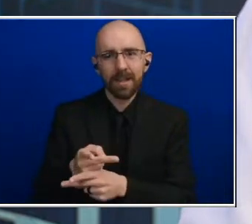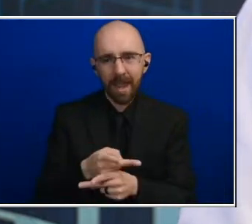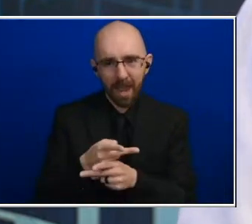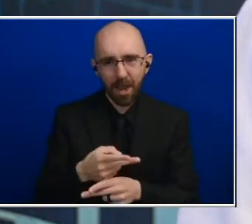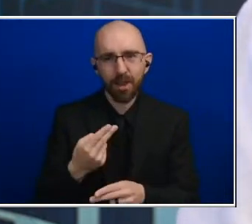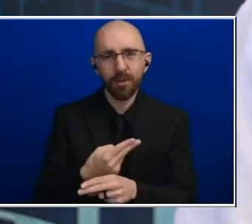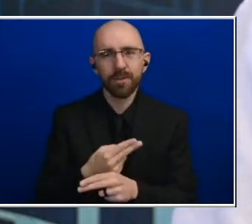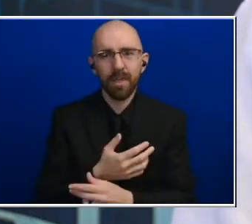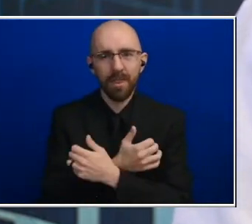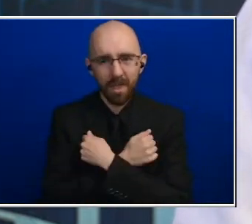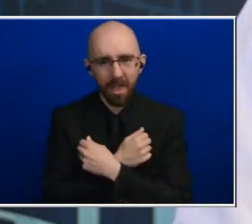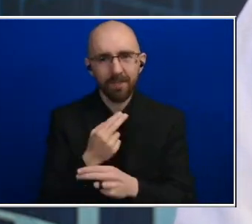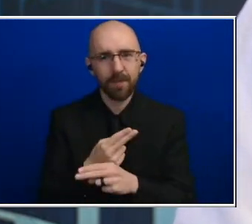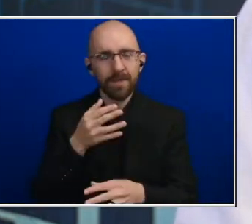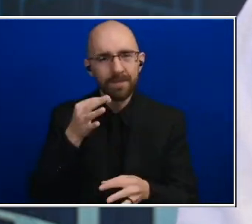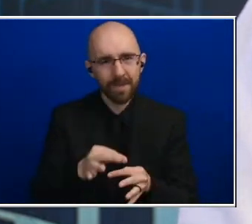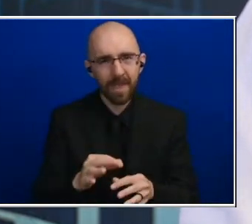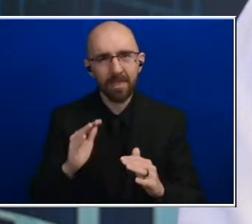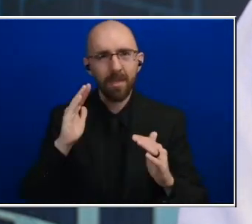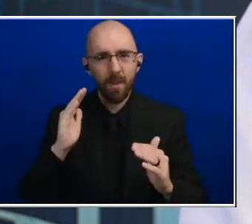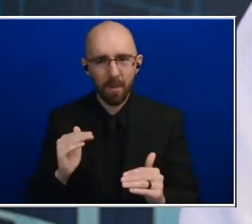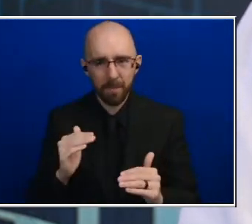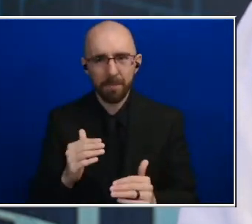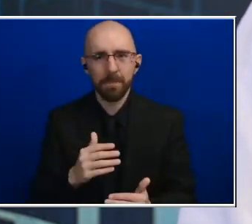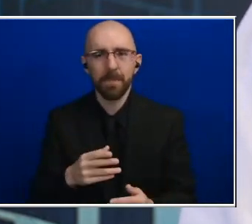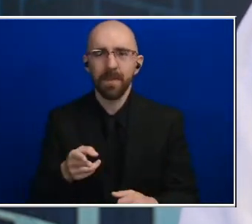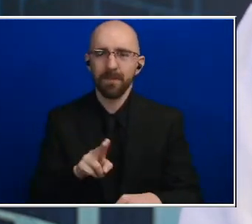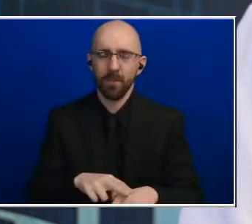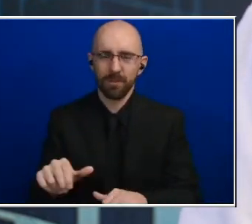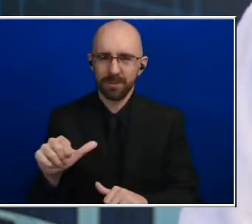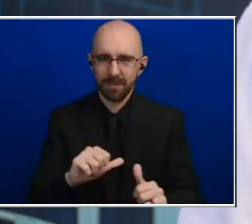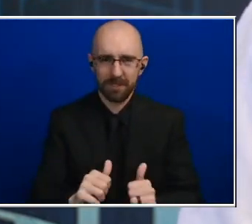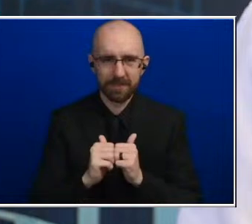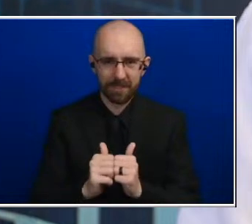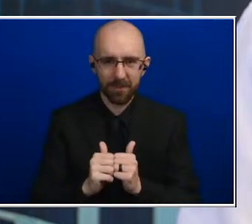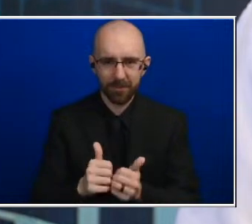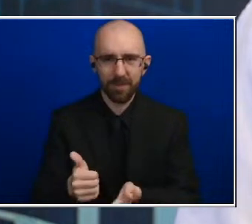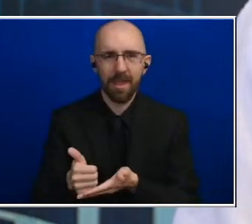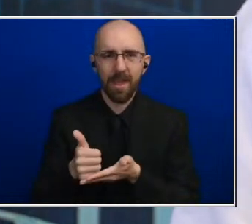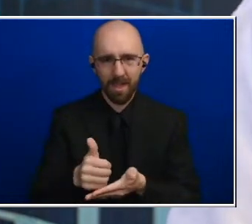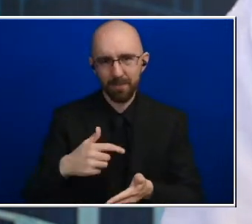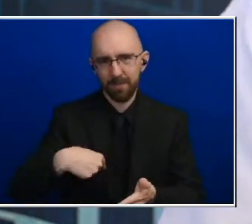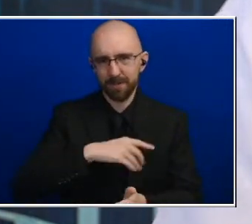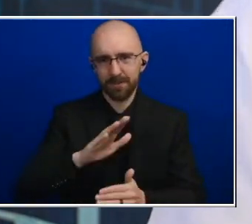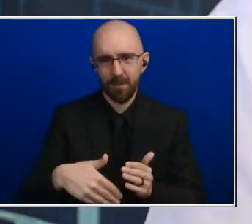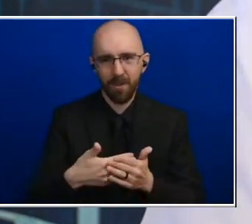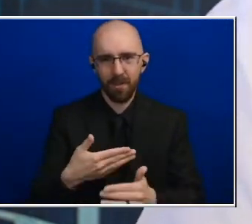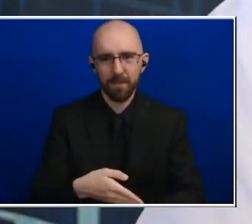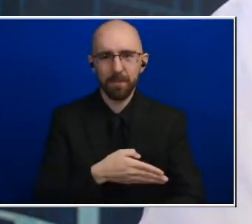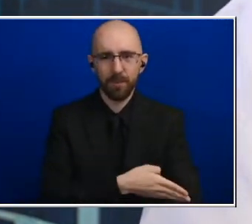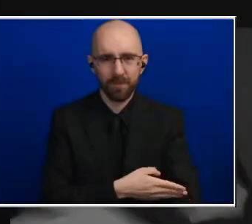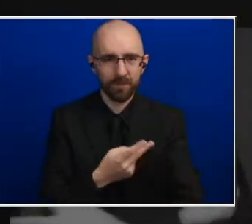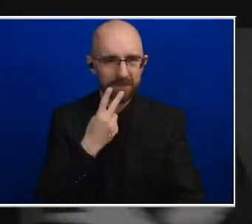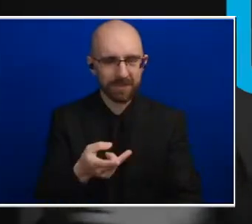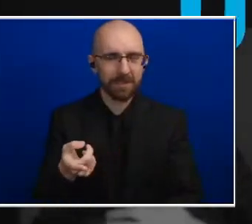faith, hope, and then, of course, science together to help all of us improve. We'll see you next week.